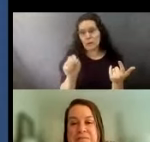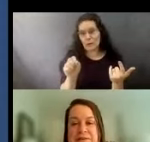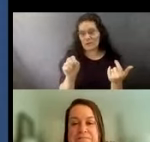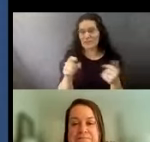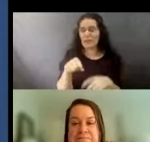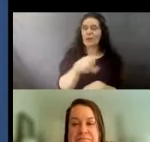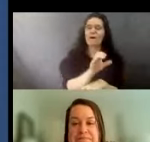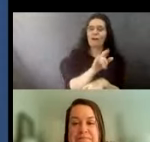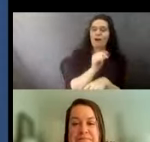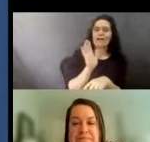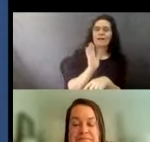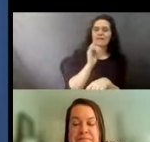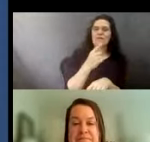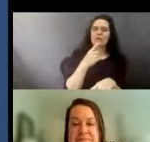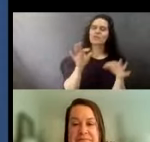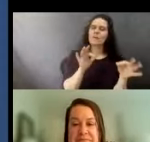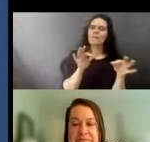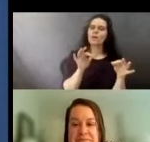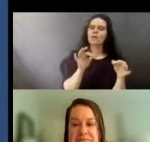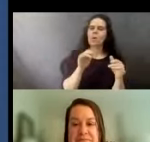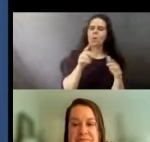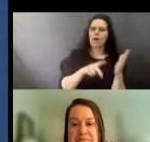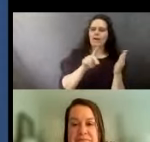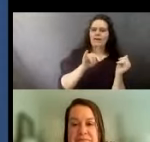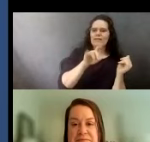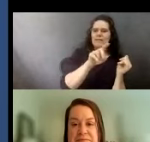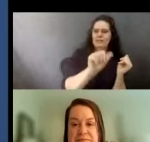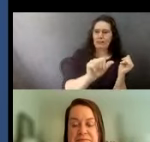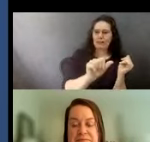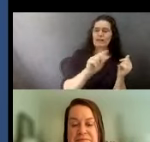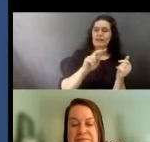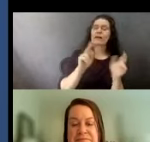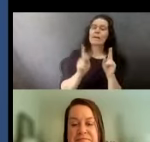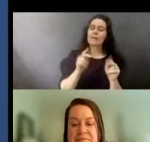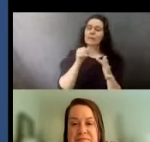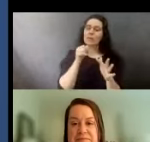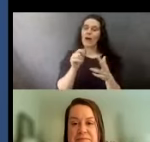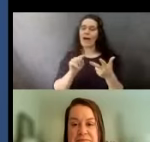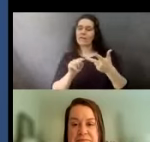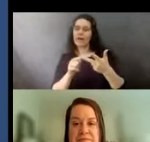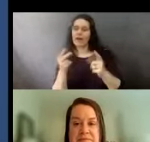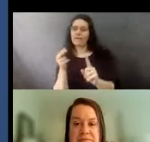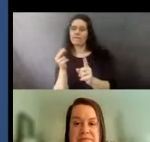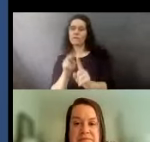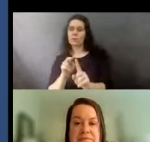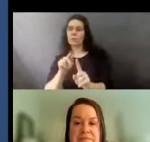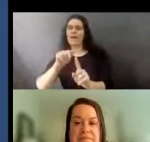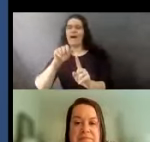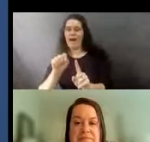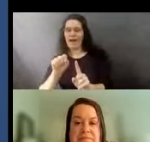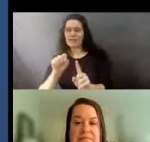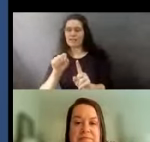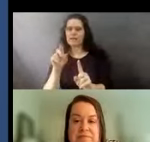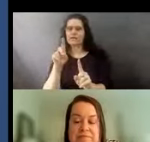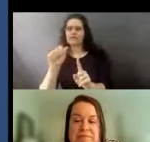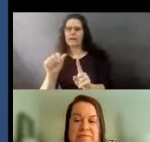disability, she said that folks who are qualified for coverage under the regarded as prong aren't entitled to reasonable accommodations. And there's this